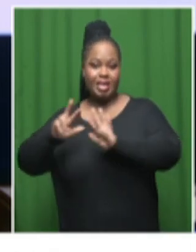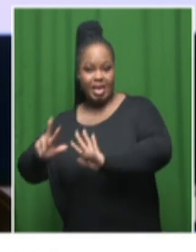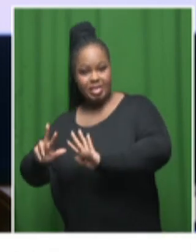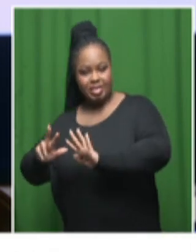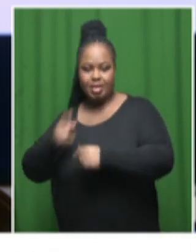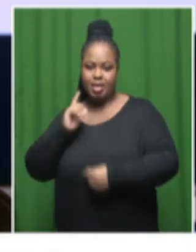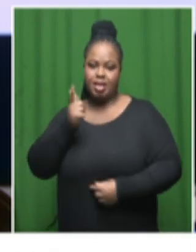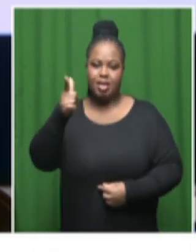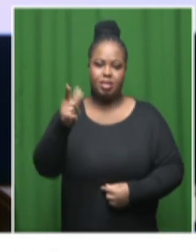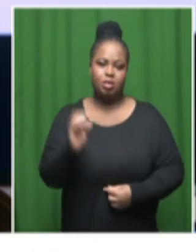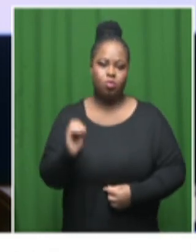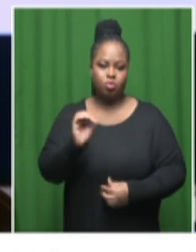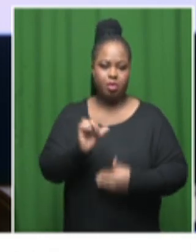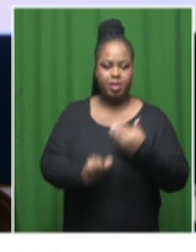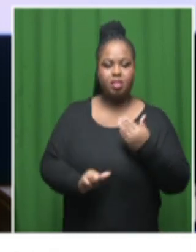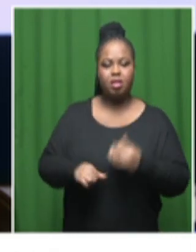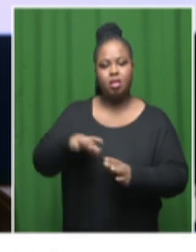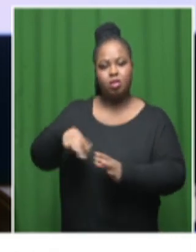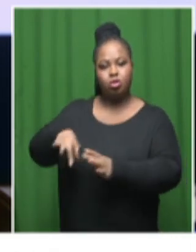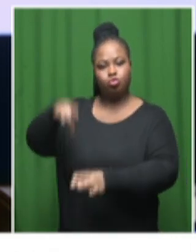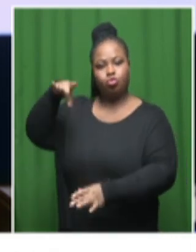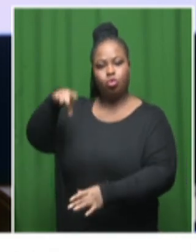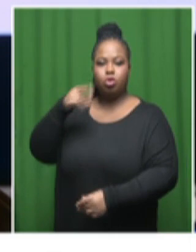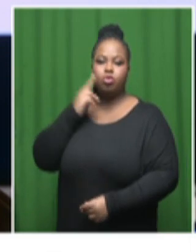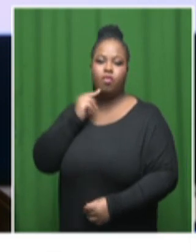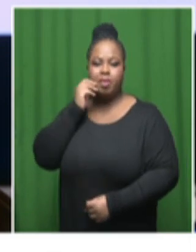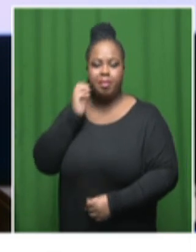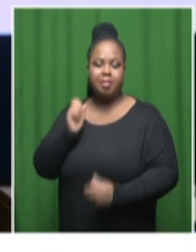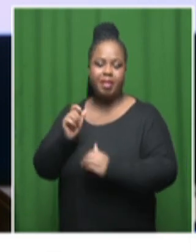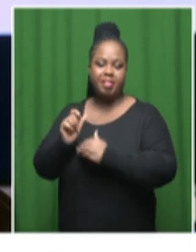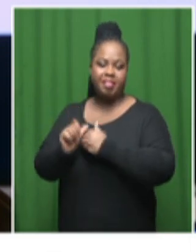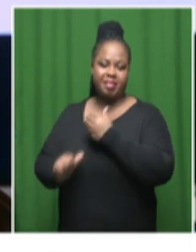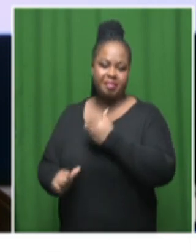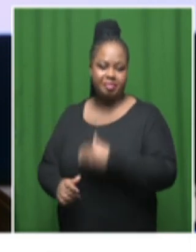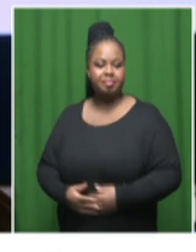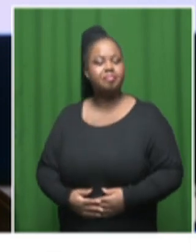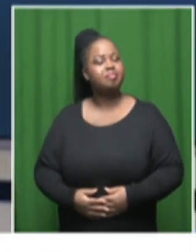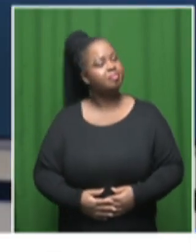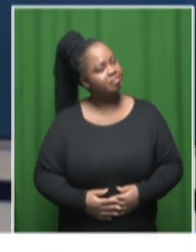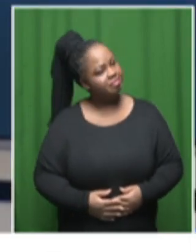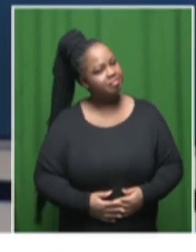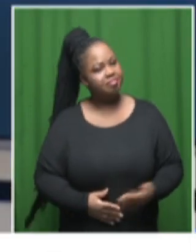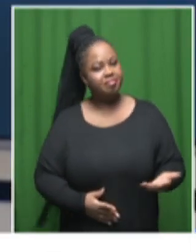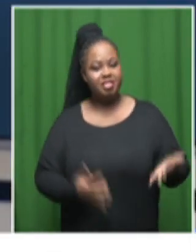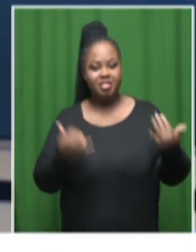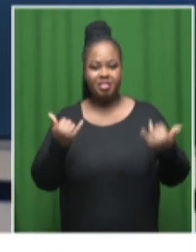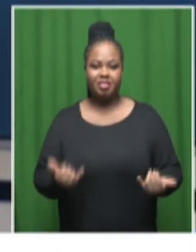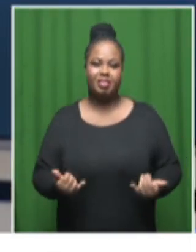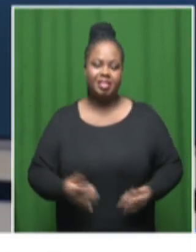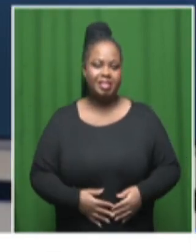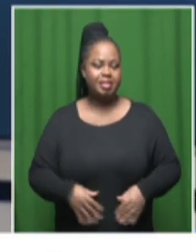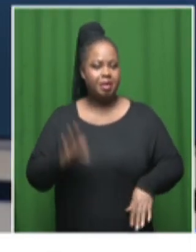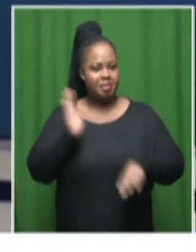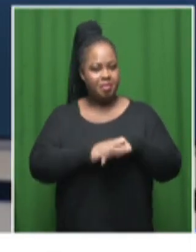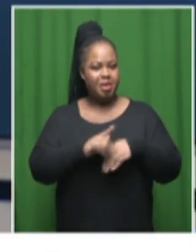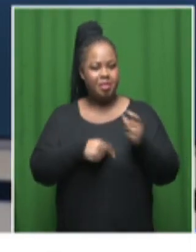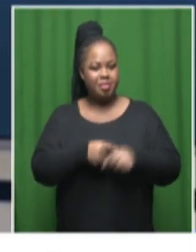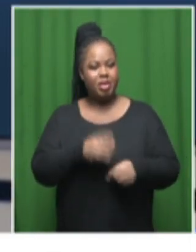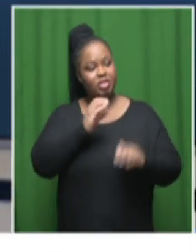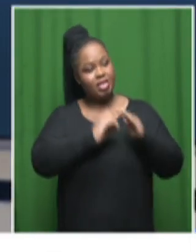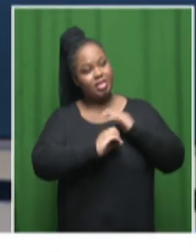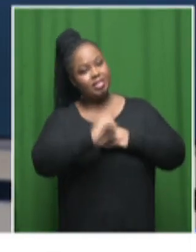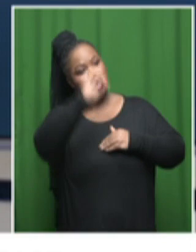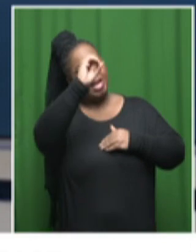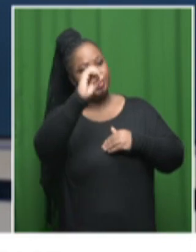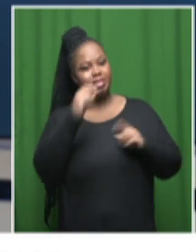announced later in October, and the draw will be in November. We're certainly looking forward to that. And of course, today is a lot about Letsatsi, who is